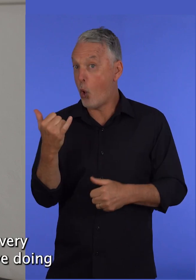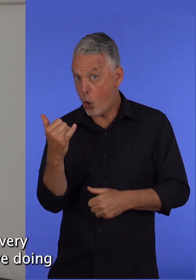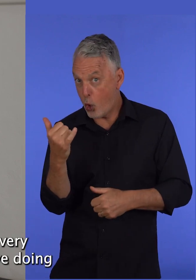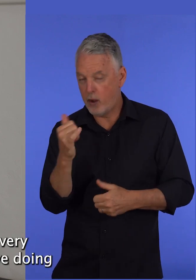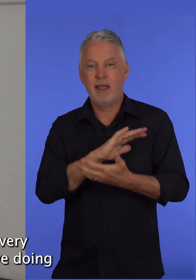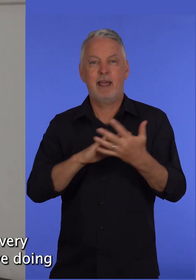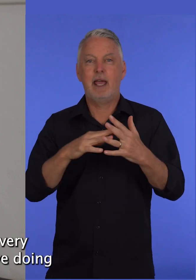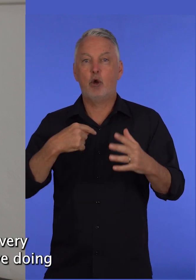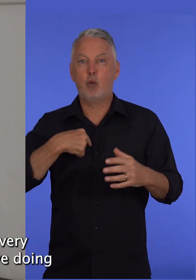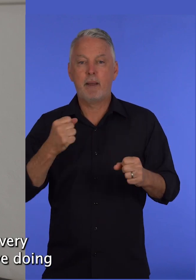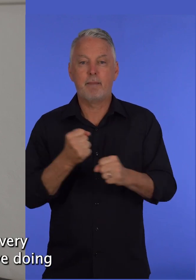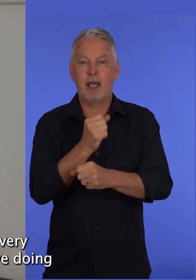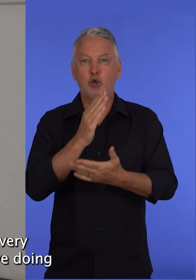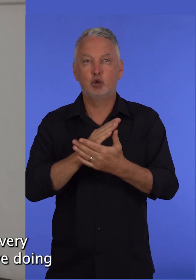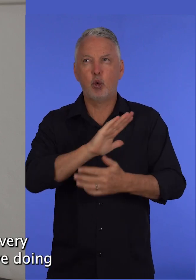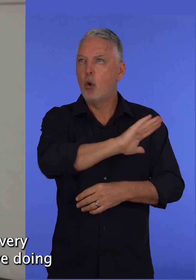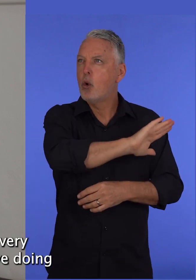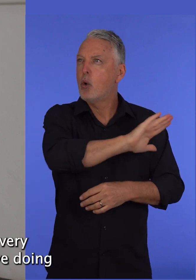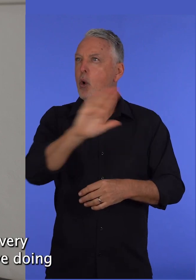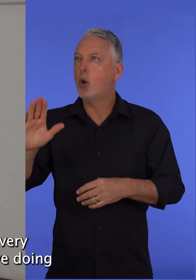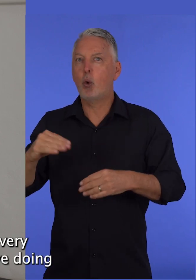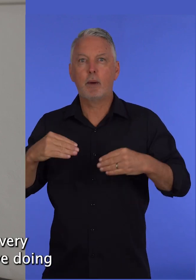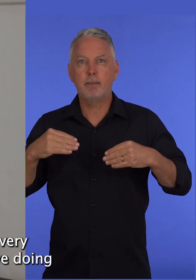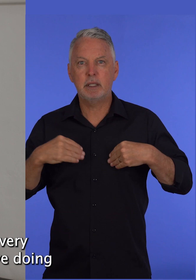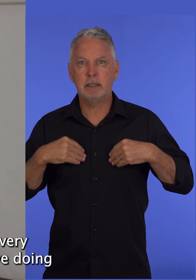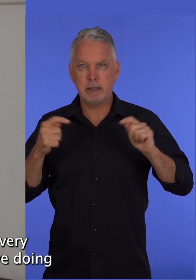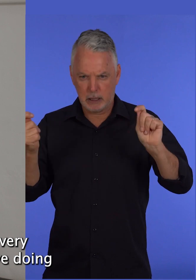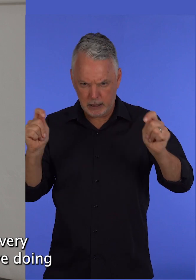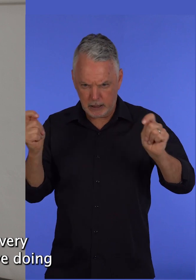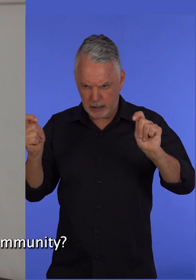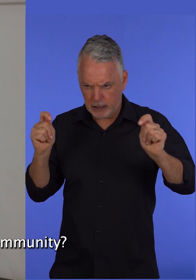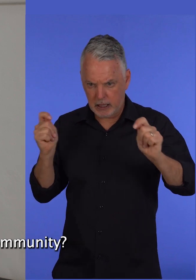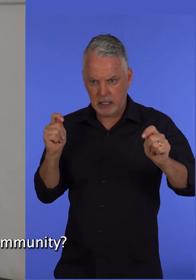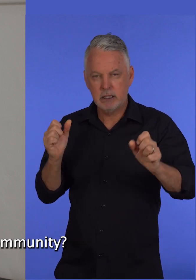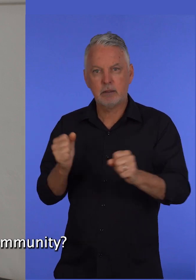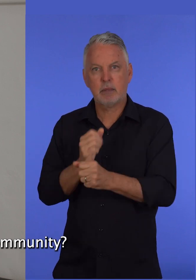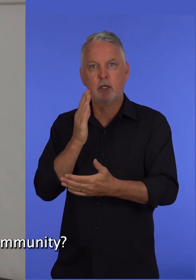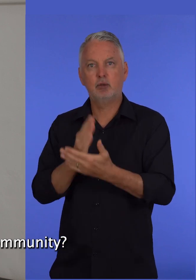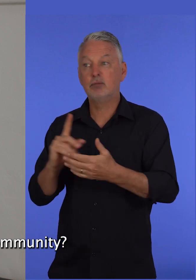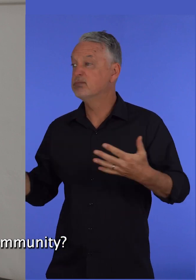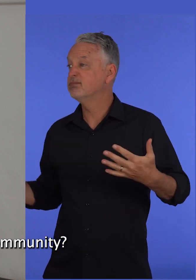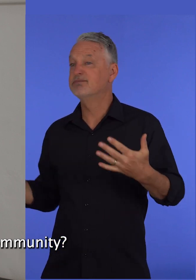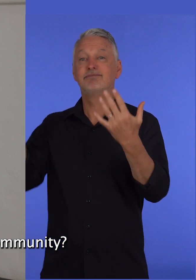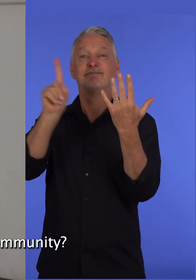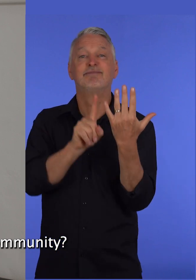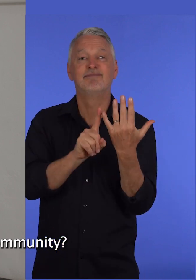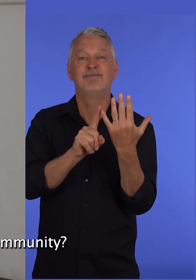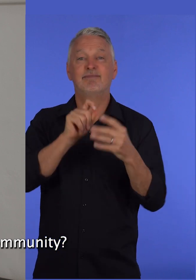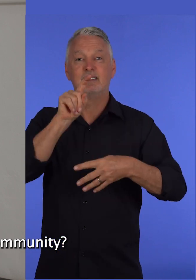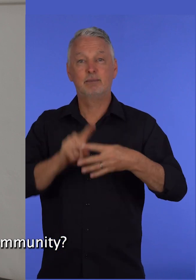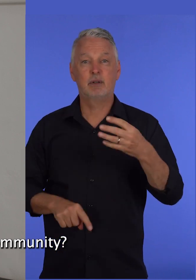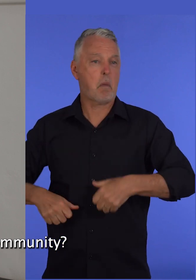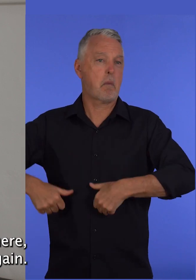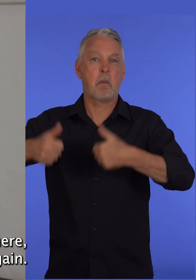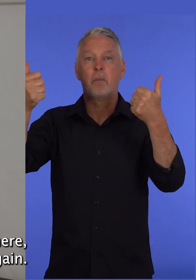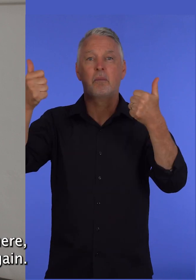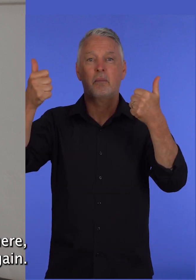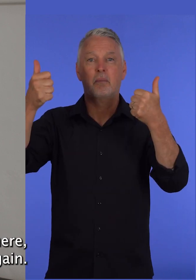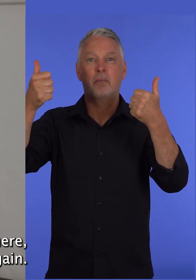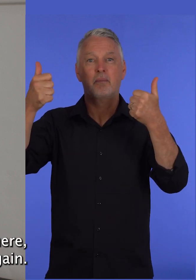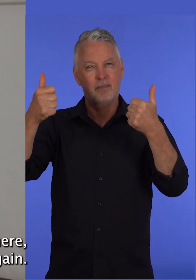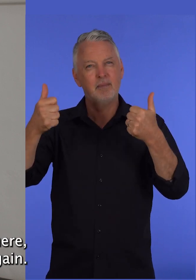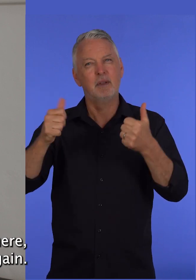How can we make sure that every business is looking at what are we doing to actually accurately represent community?